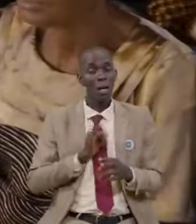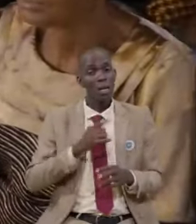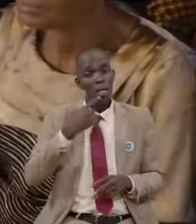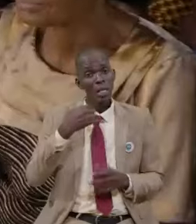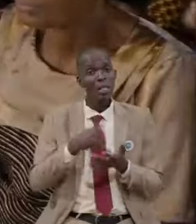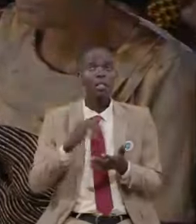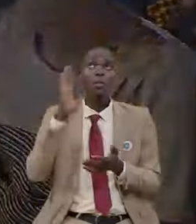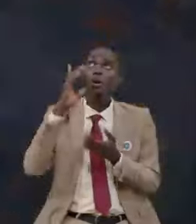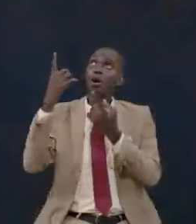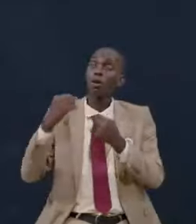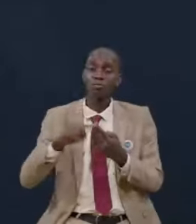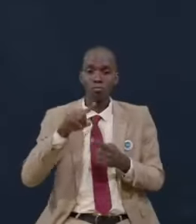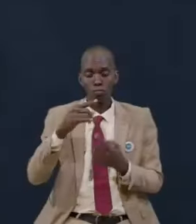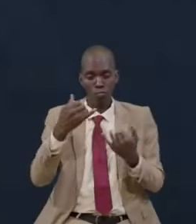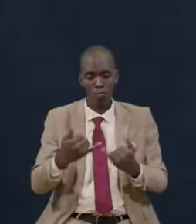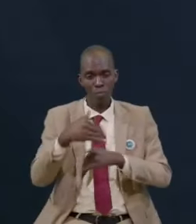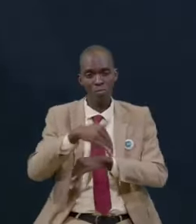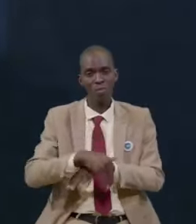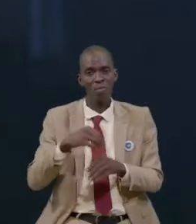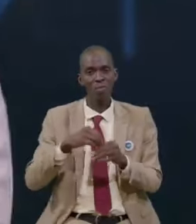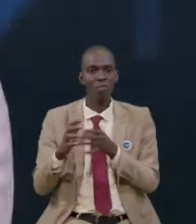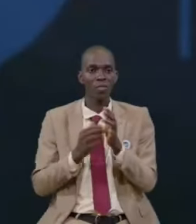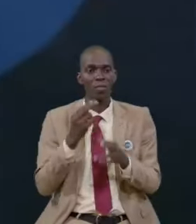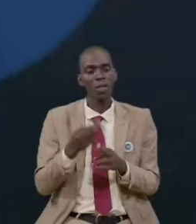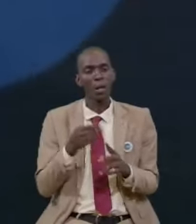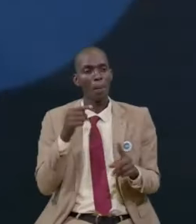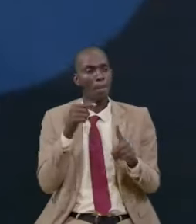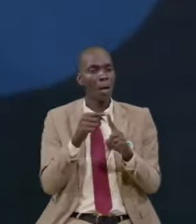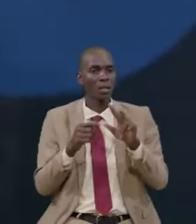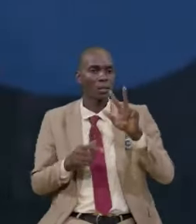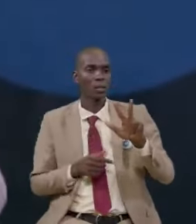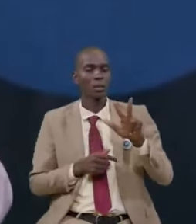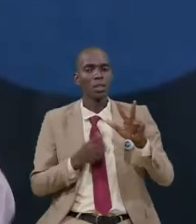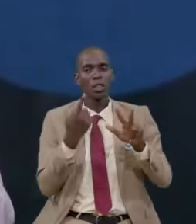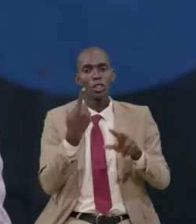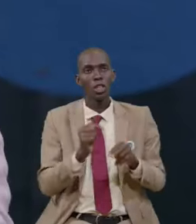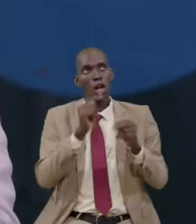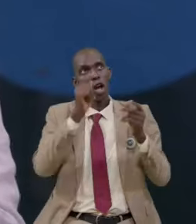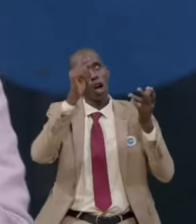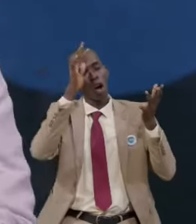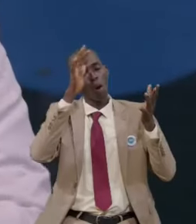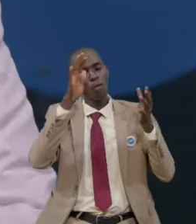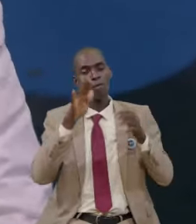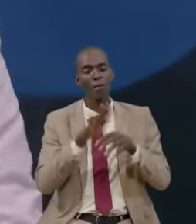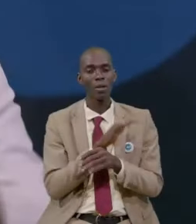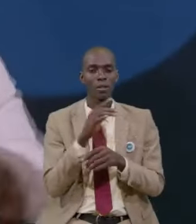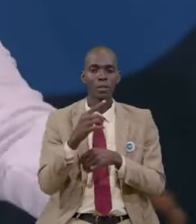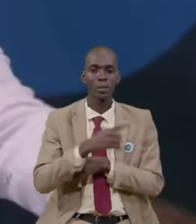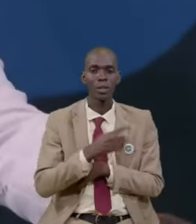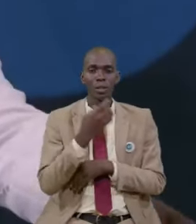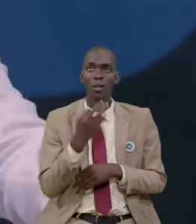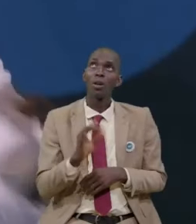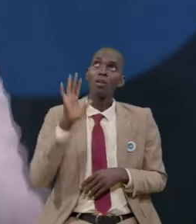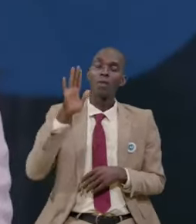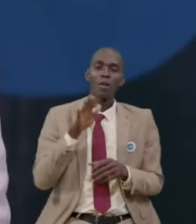point number three now. Point number three is the hopeful day of his fulfilled promises.